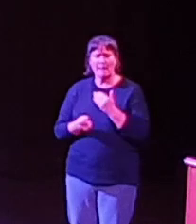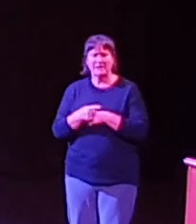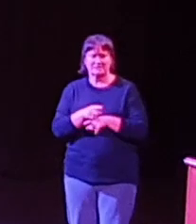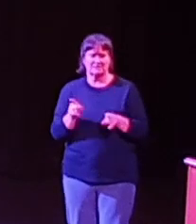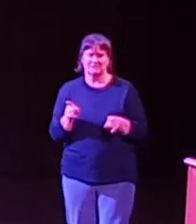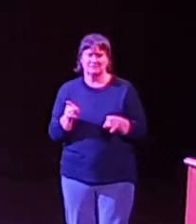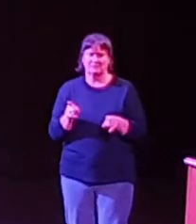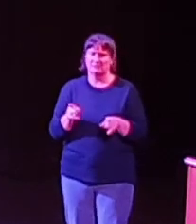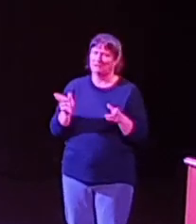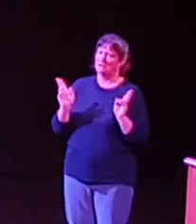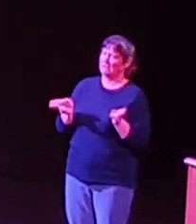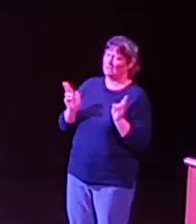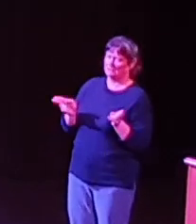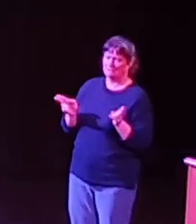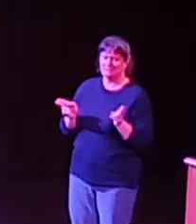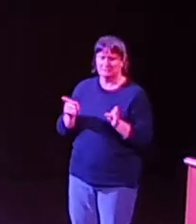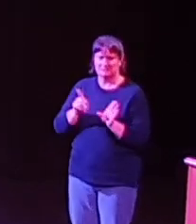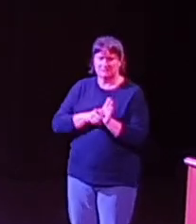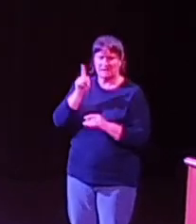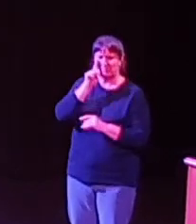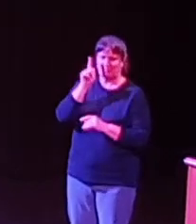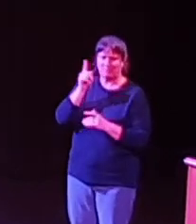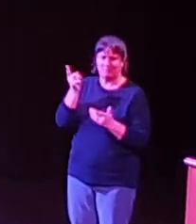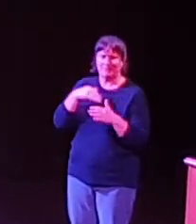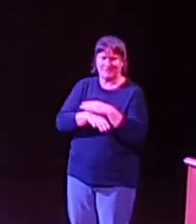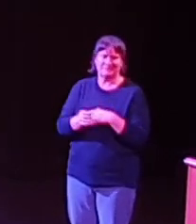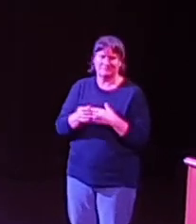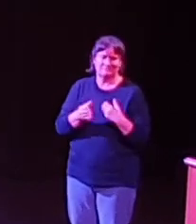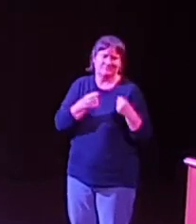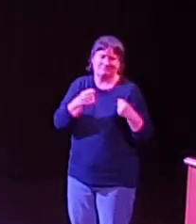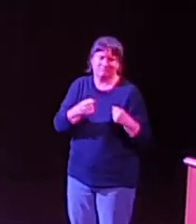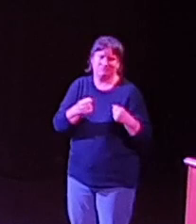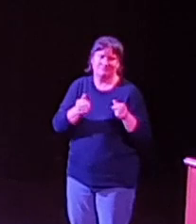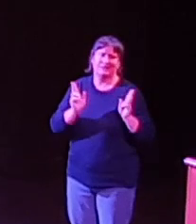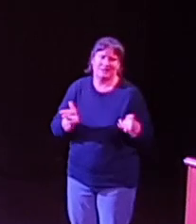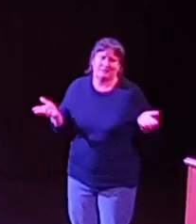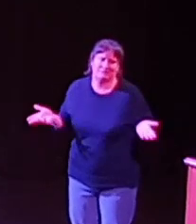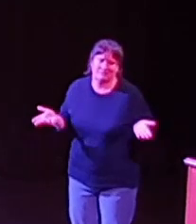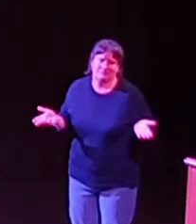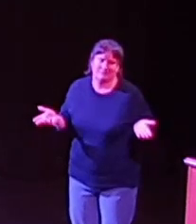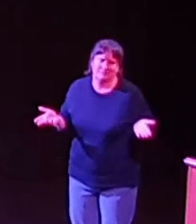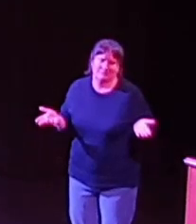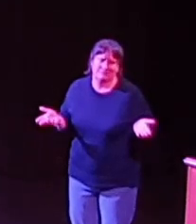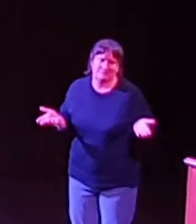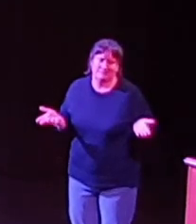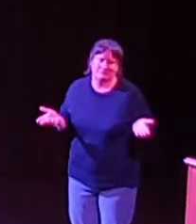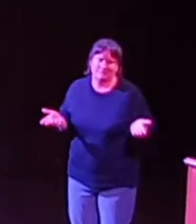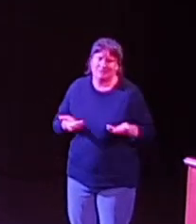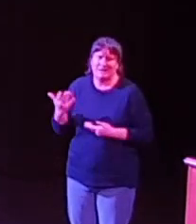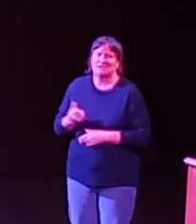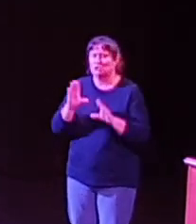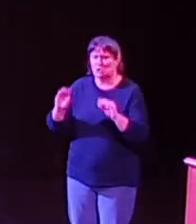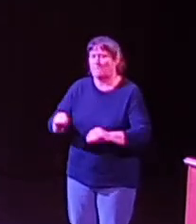Again, rangatahi overrepresented in our criminal court system. We can't do it. It's got to stop.